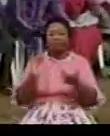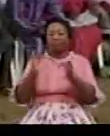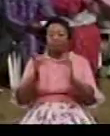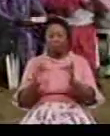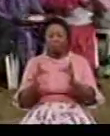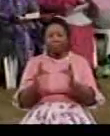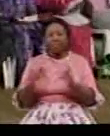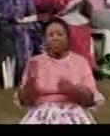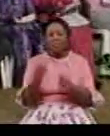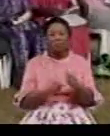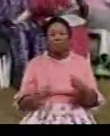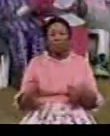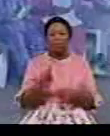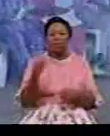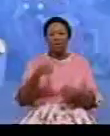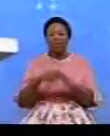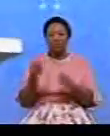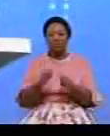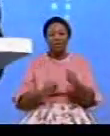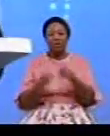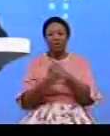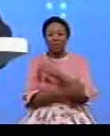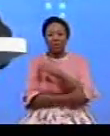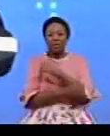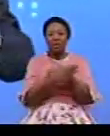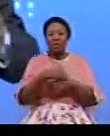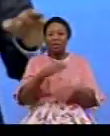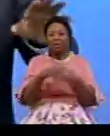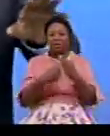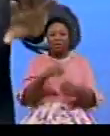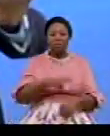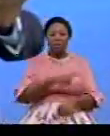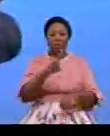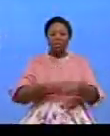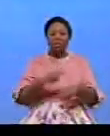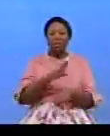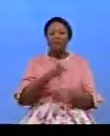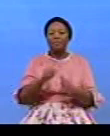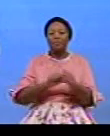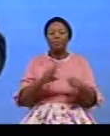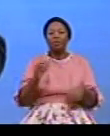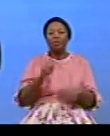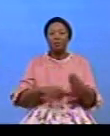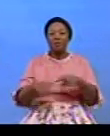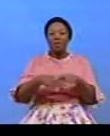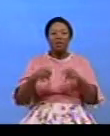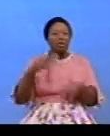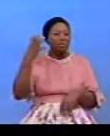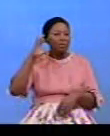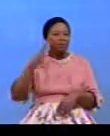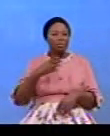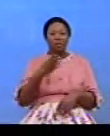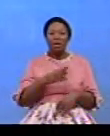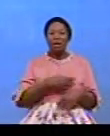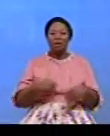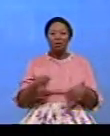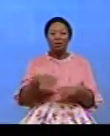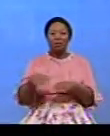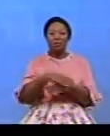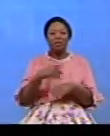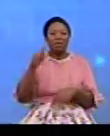takes the King of Kings country, and the Lord nation of Lords to restore this prodigal